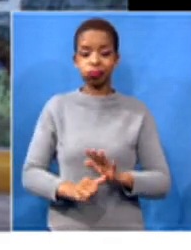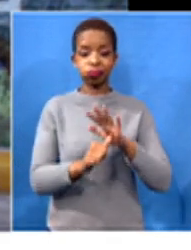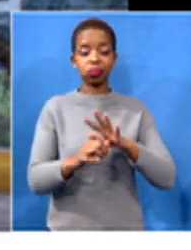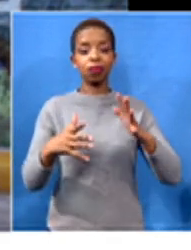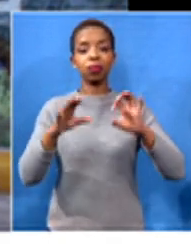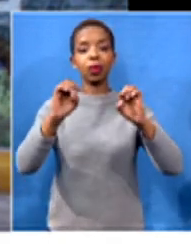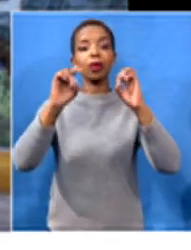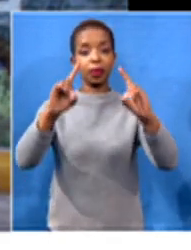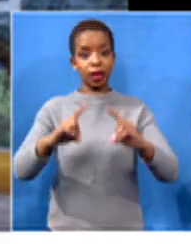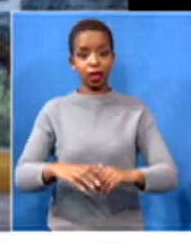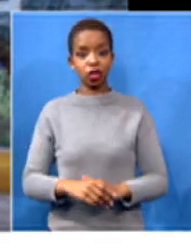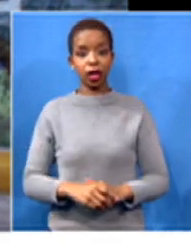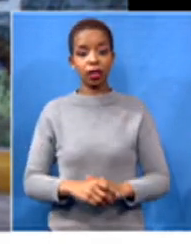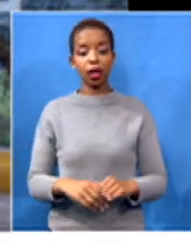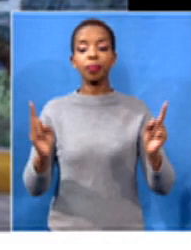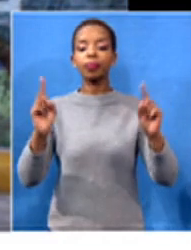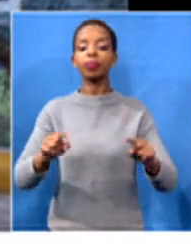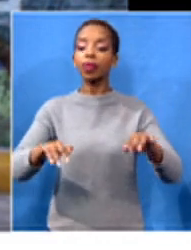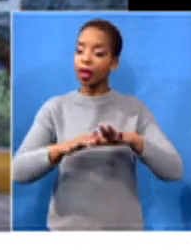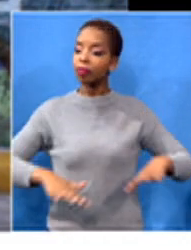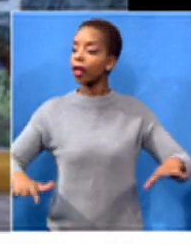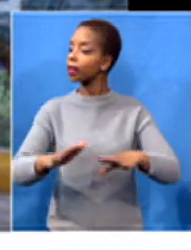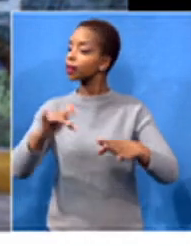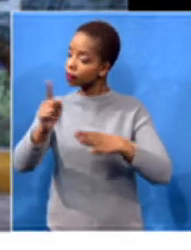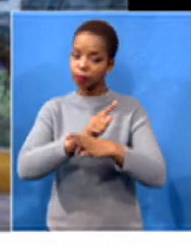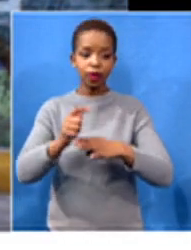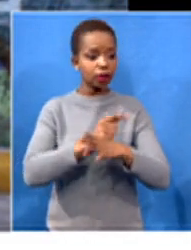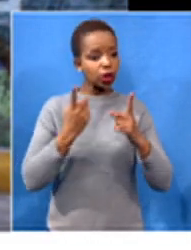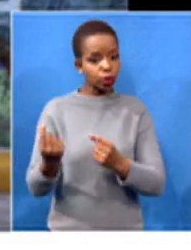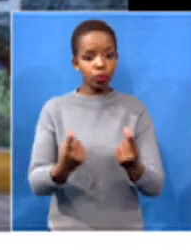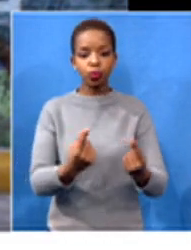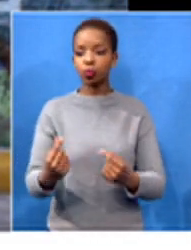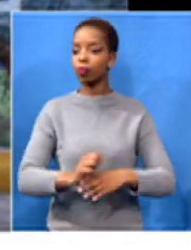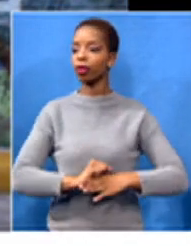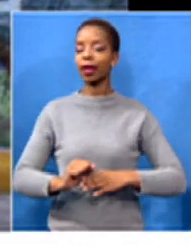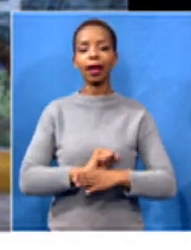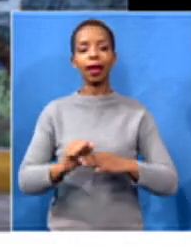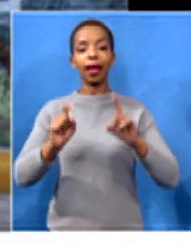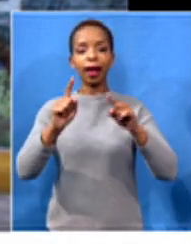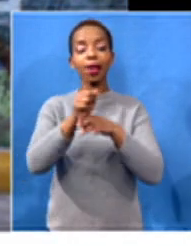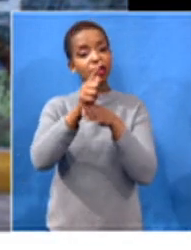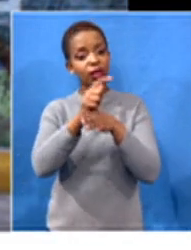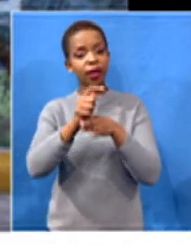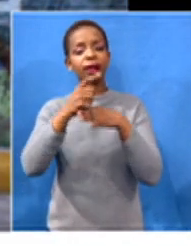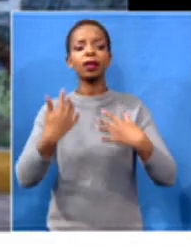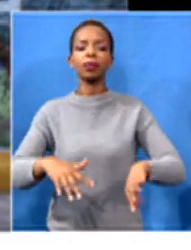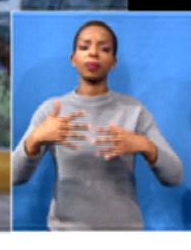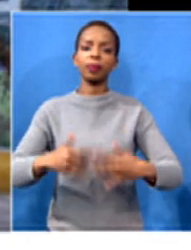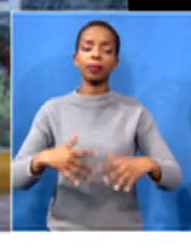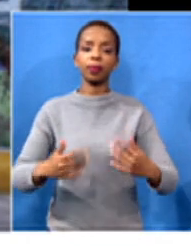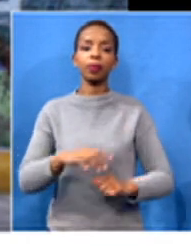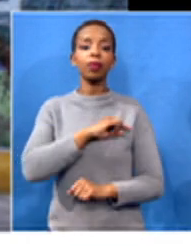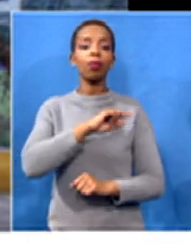vocational training. So not everybody's supposed to go to university in any country, but a lot of people should be in some kind of